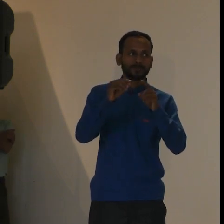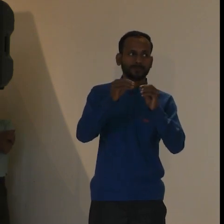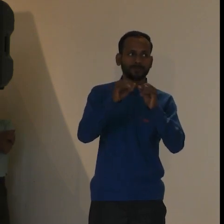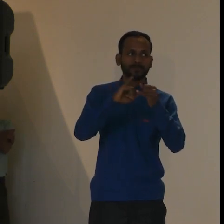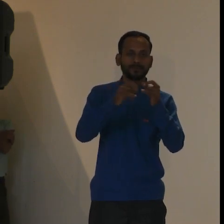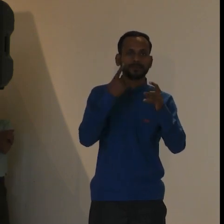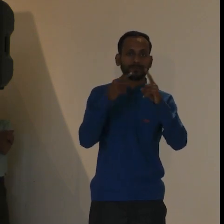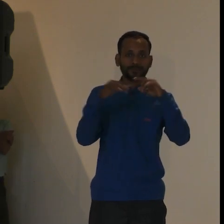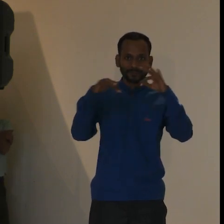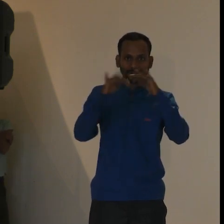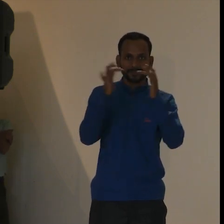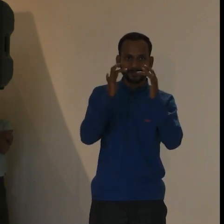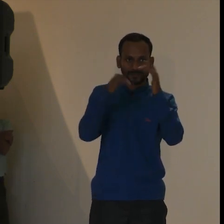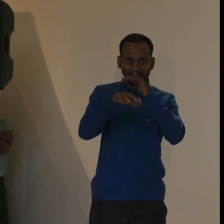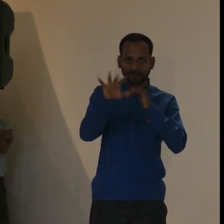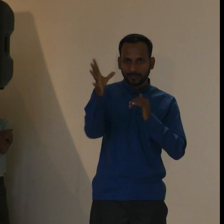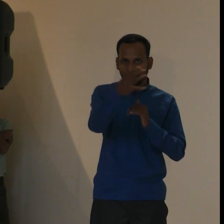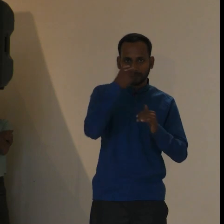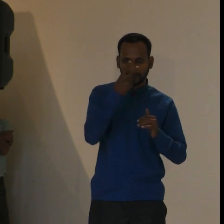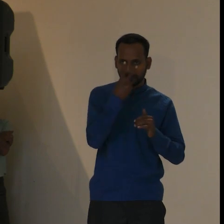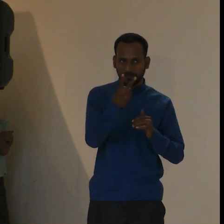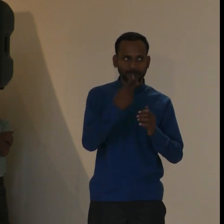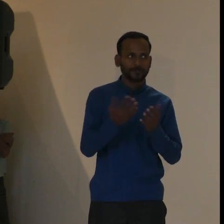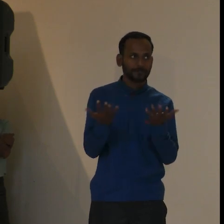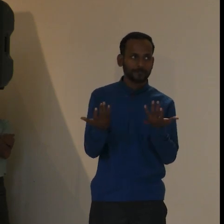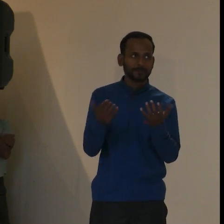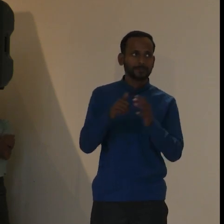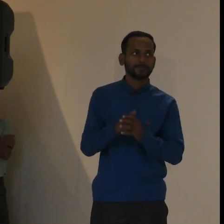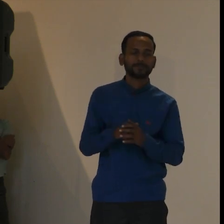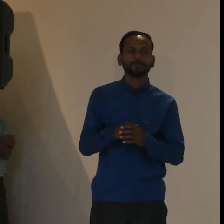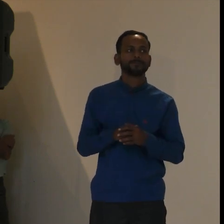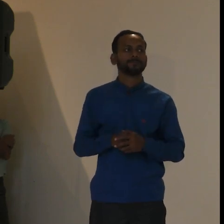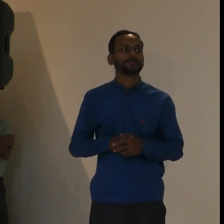while shooting for the stop-motion animation. So that's quite interesting.